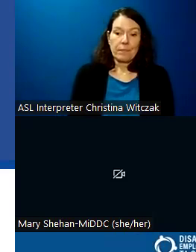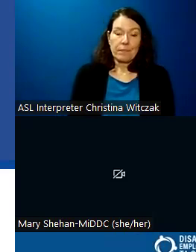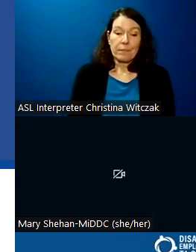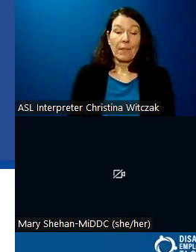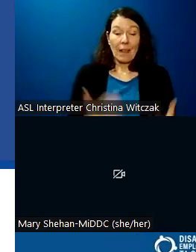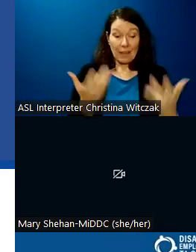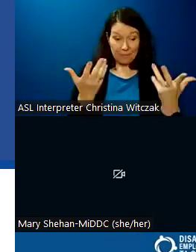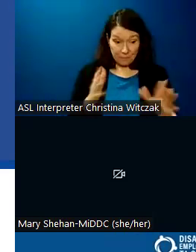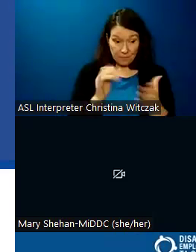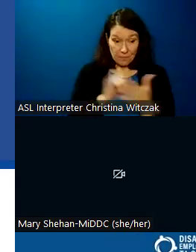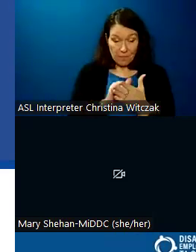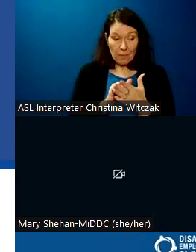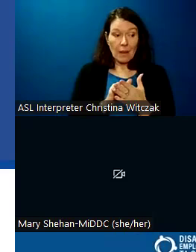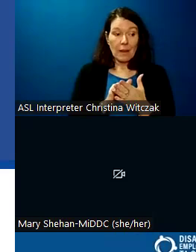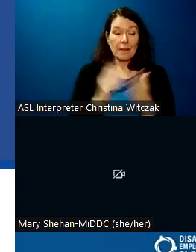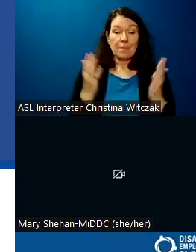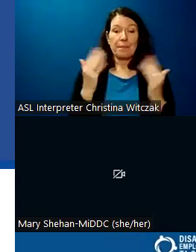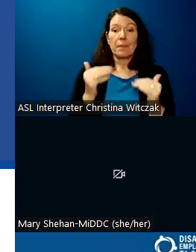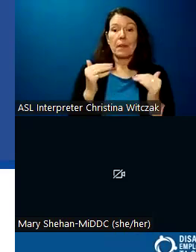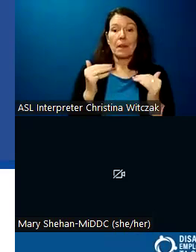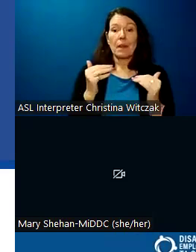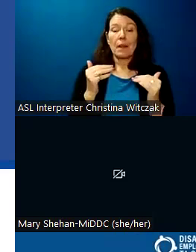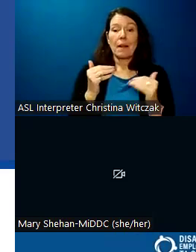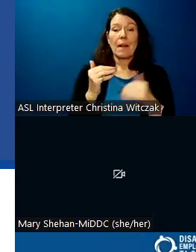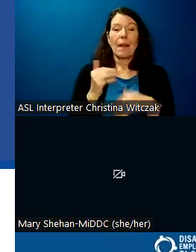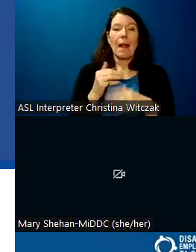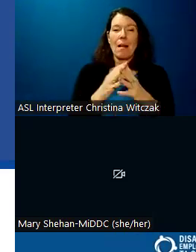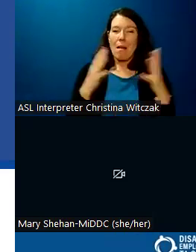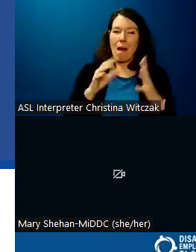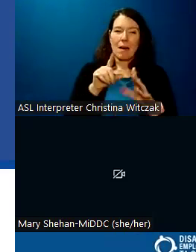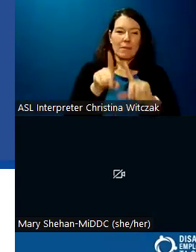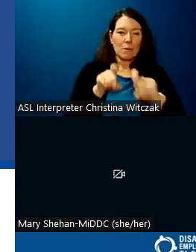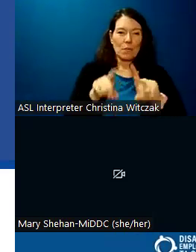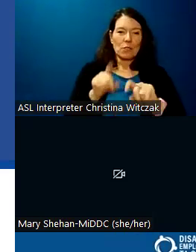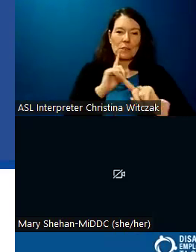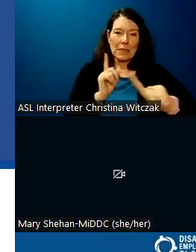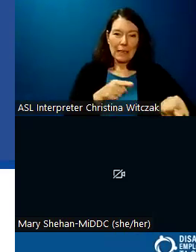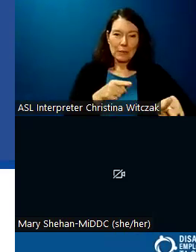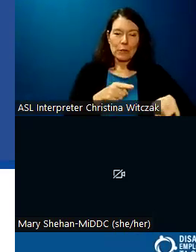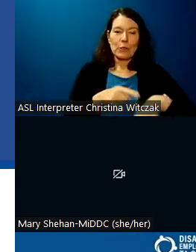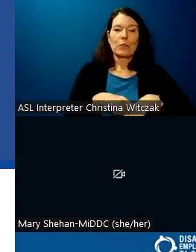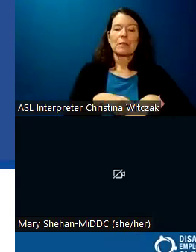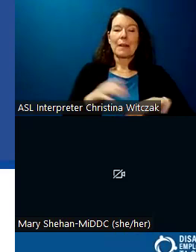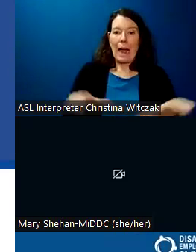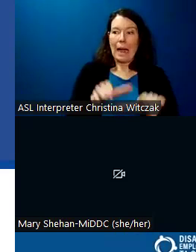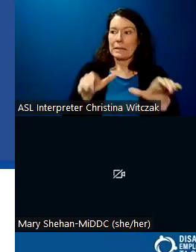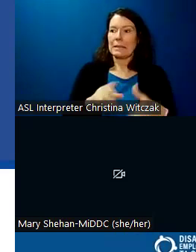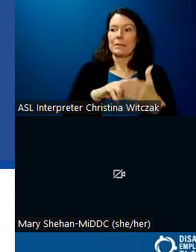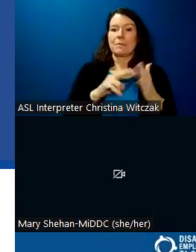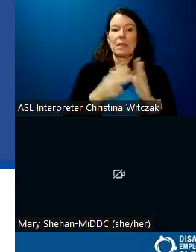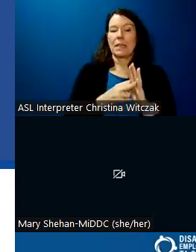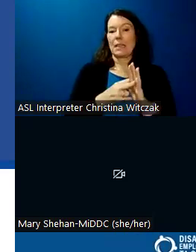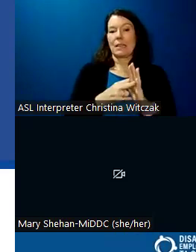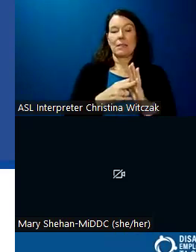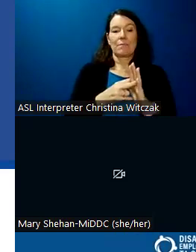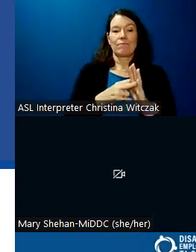After that, what we are hoping for is a rich Q&A session. And by that, it's being active, right? Either putting yourself